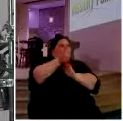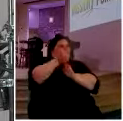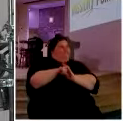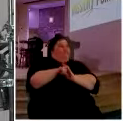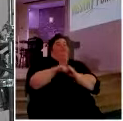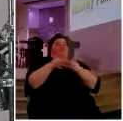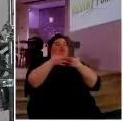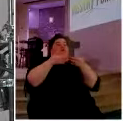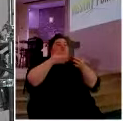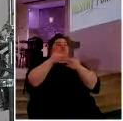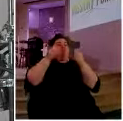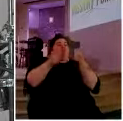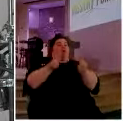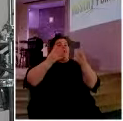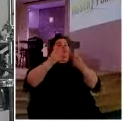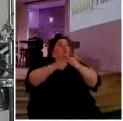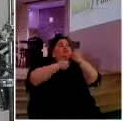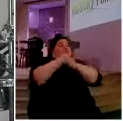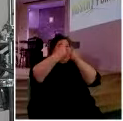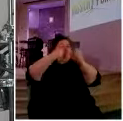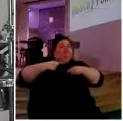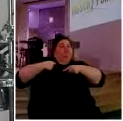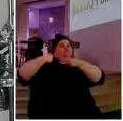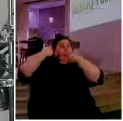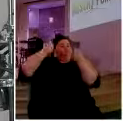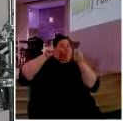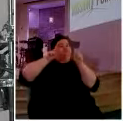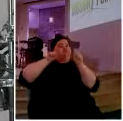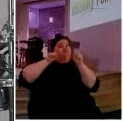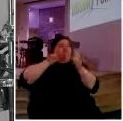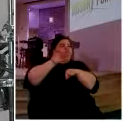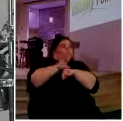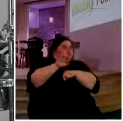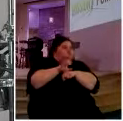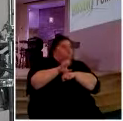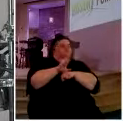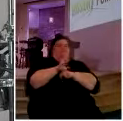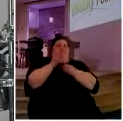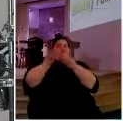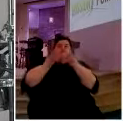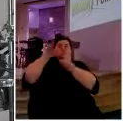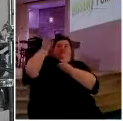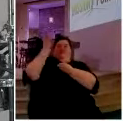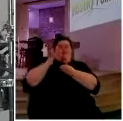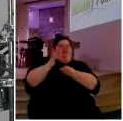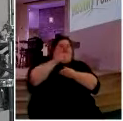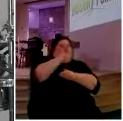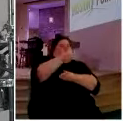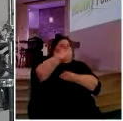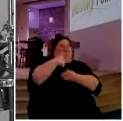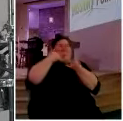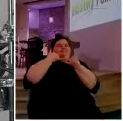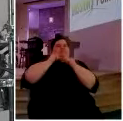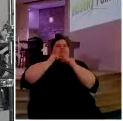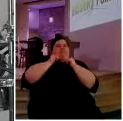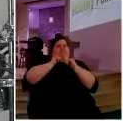been in church, and it doesn't matter how long you've served God. You and I were still a sinner.